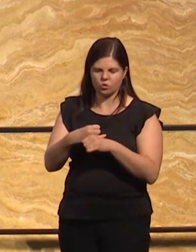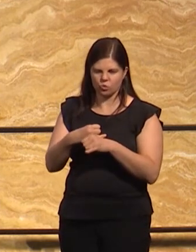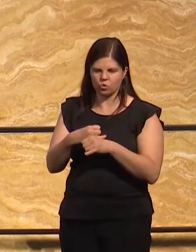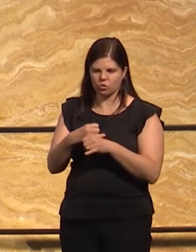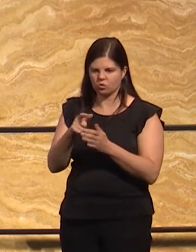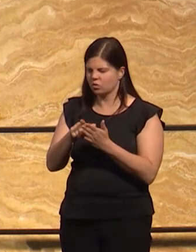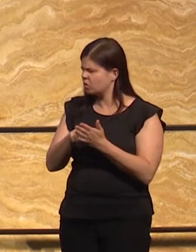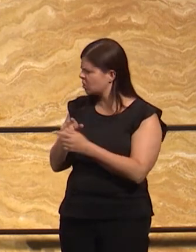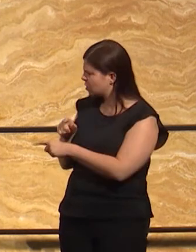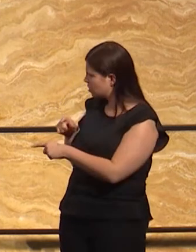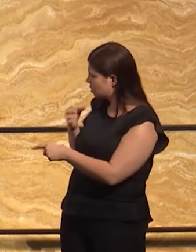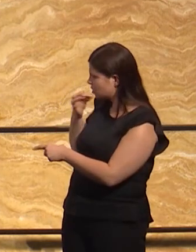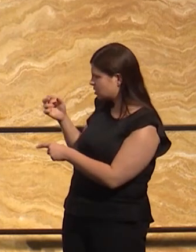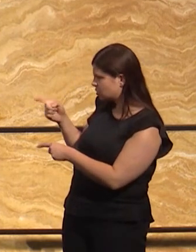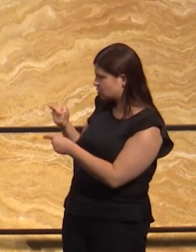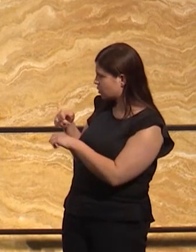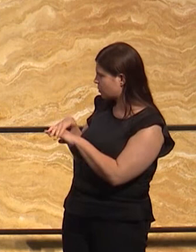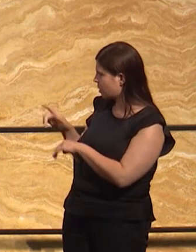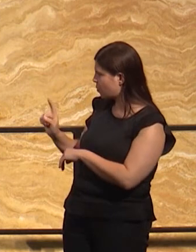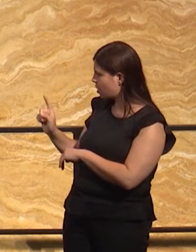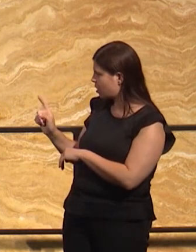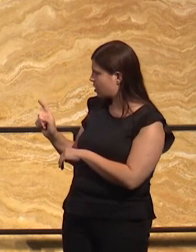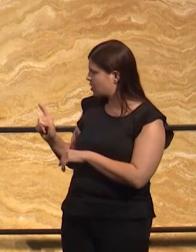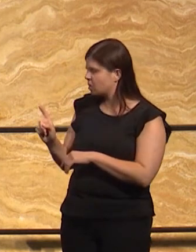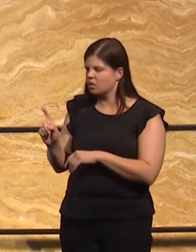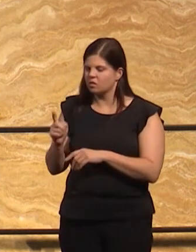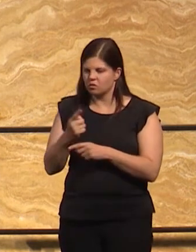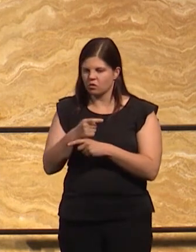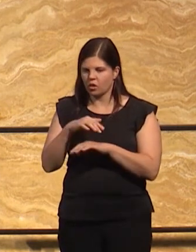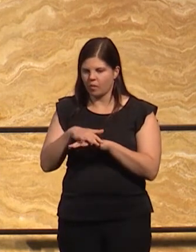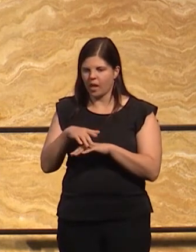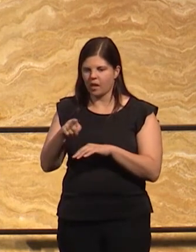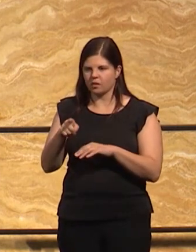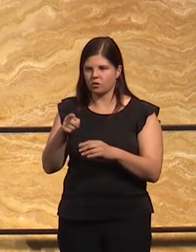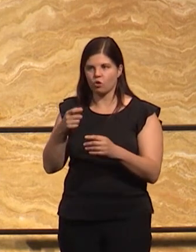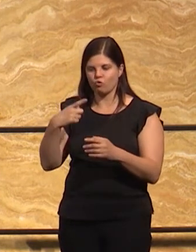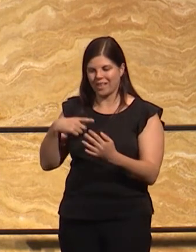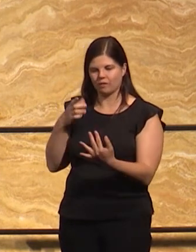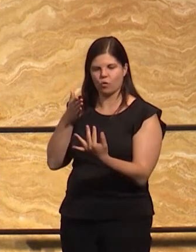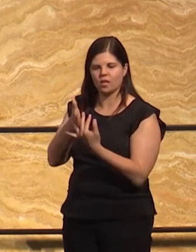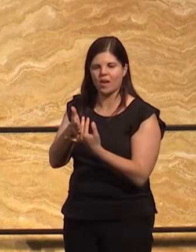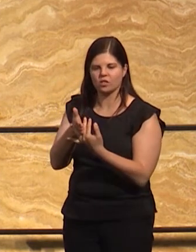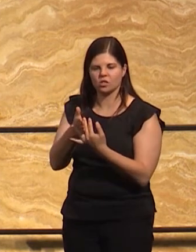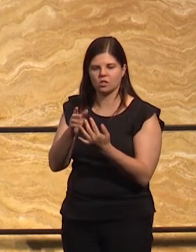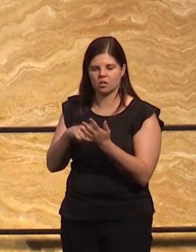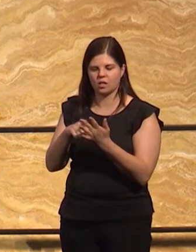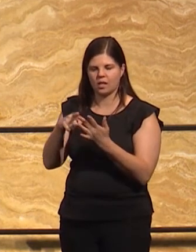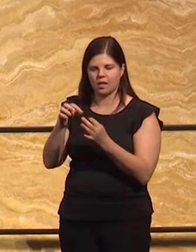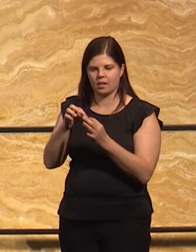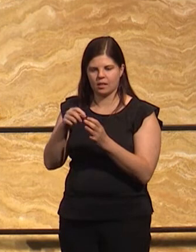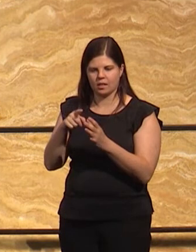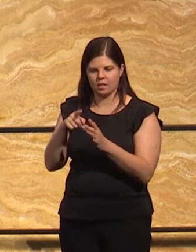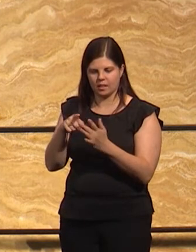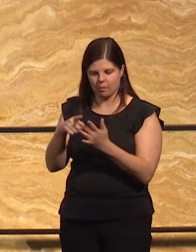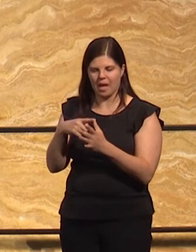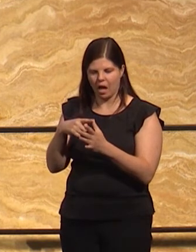that you're state referring actors generally, to the moment that to the moment of intervention and the reason for intervention in Libya, and I think. And so you're equally cynical about